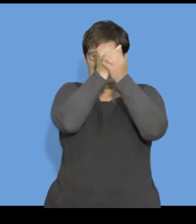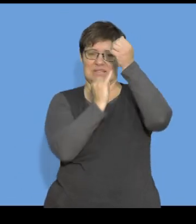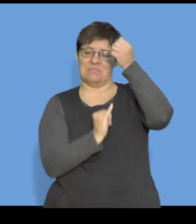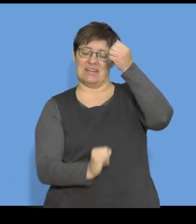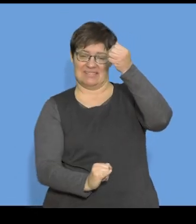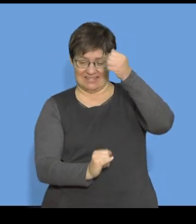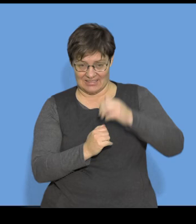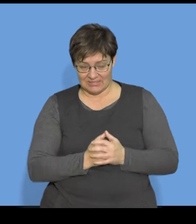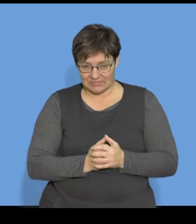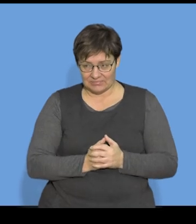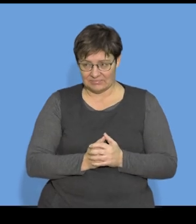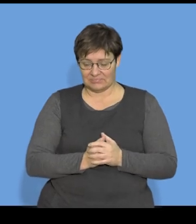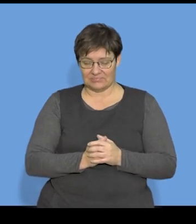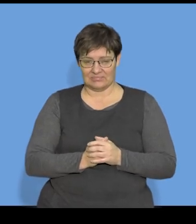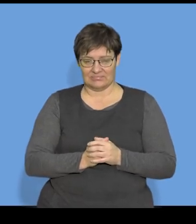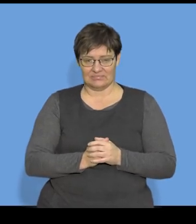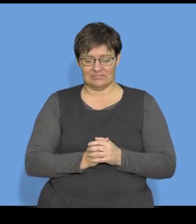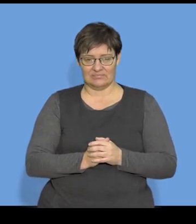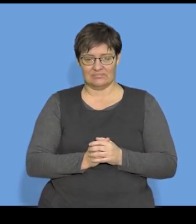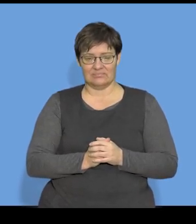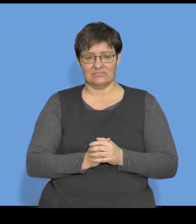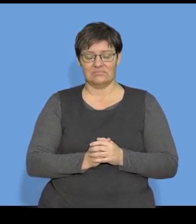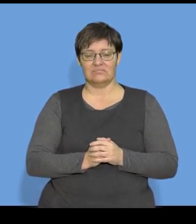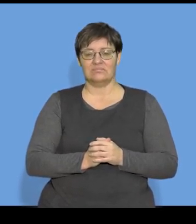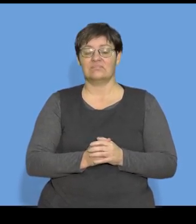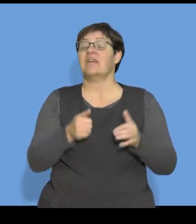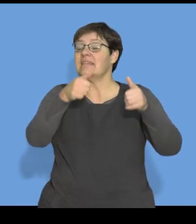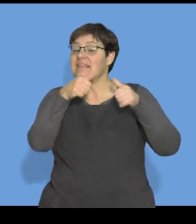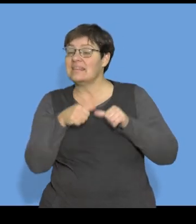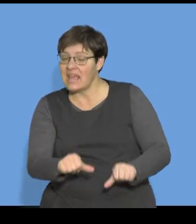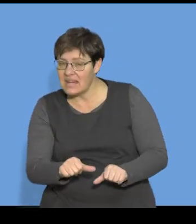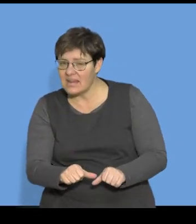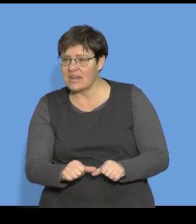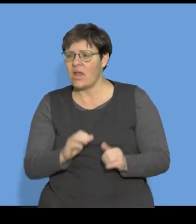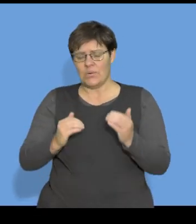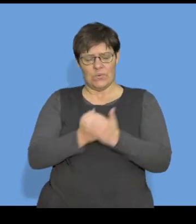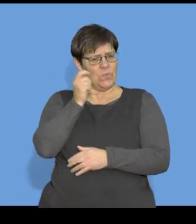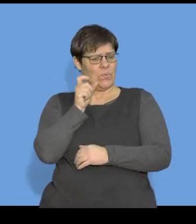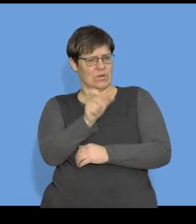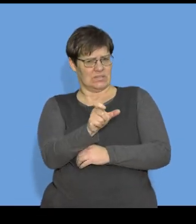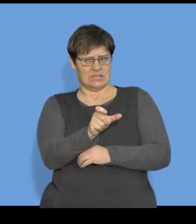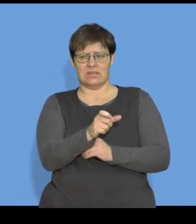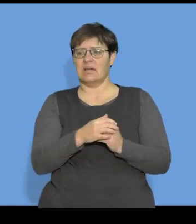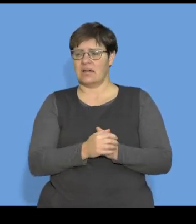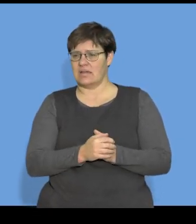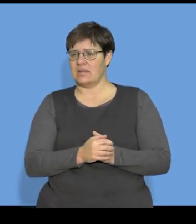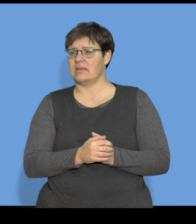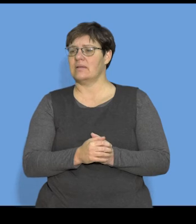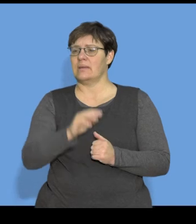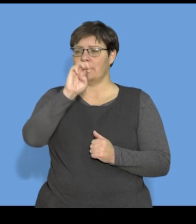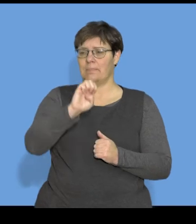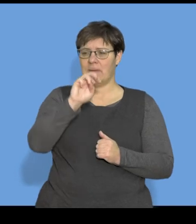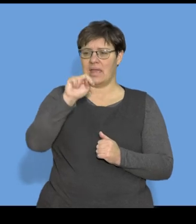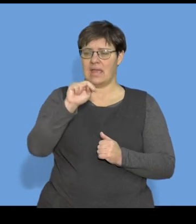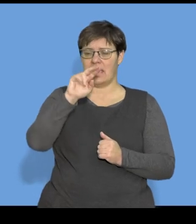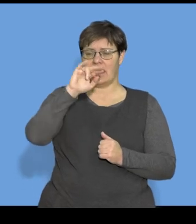the brain and the spinal cord. Then we have another new word here, meninges. Again, this